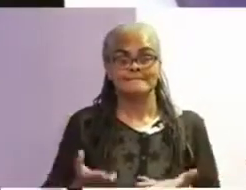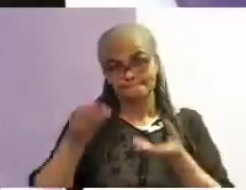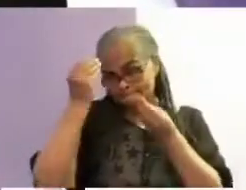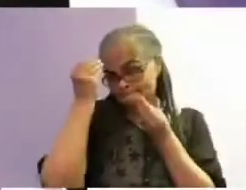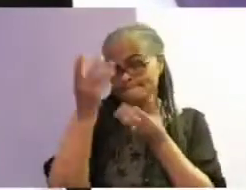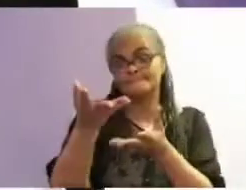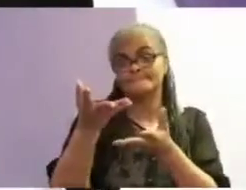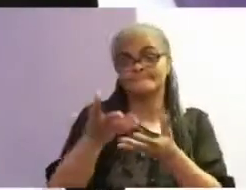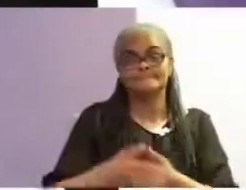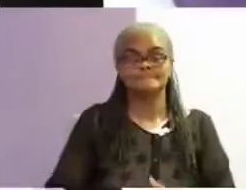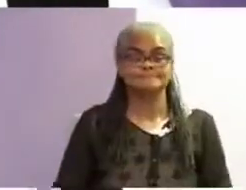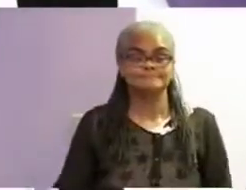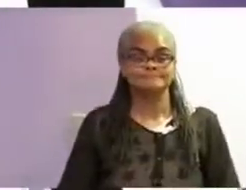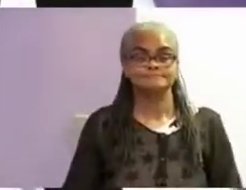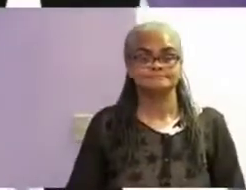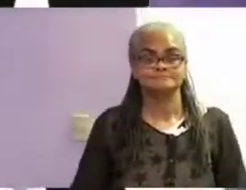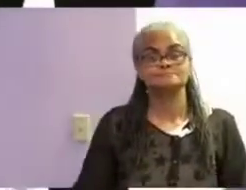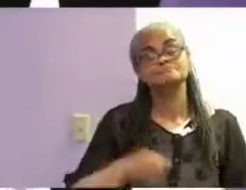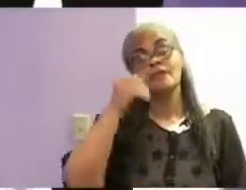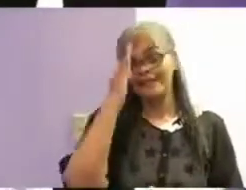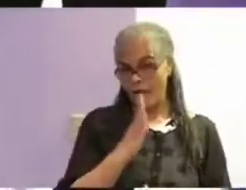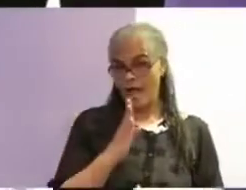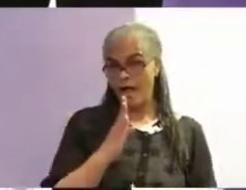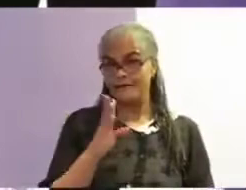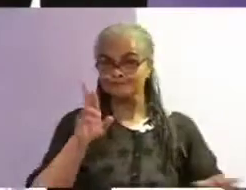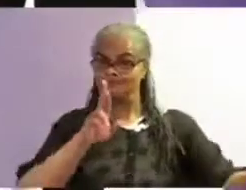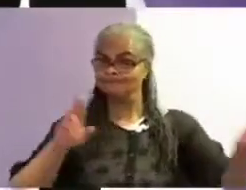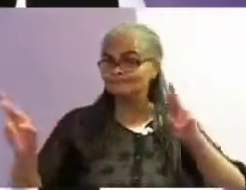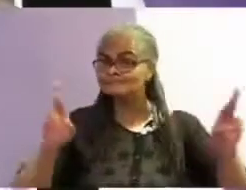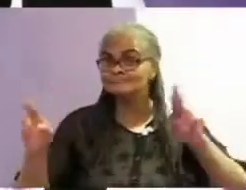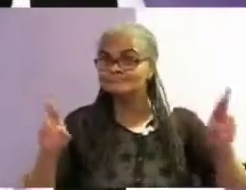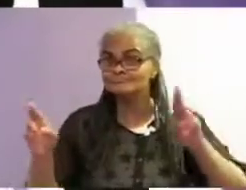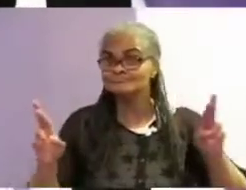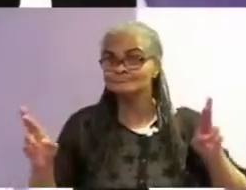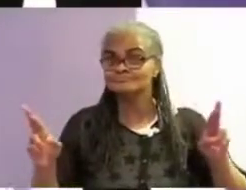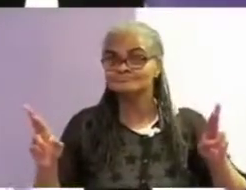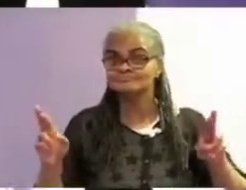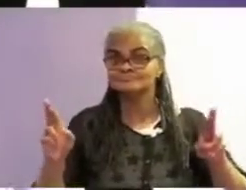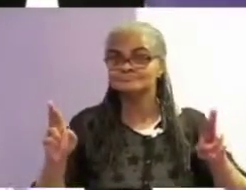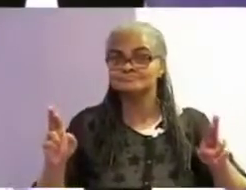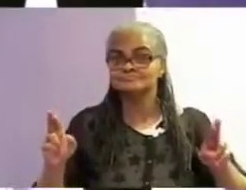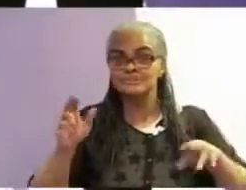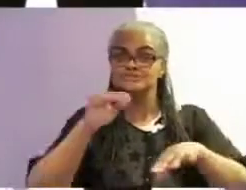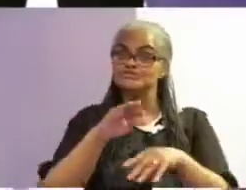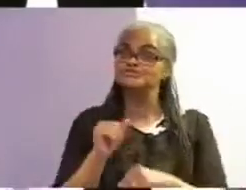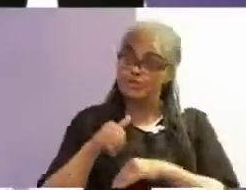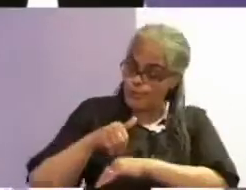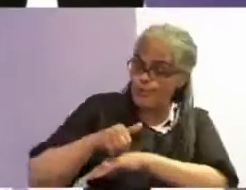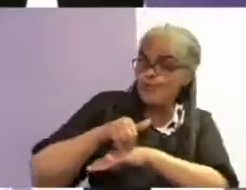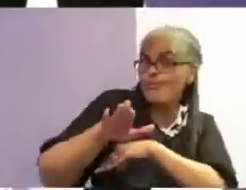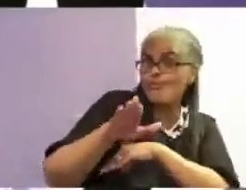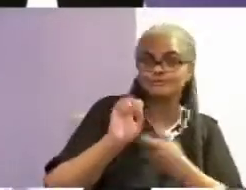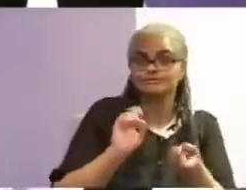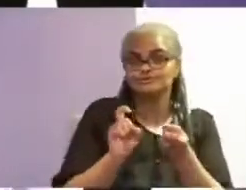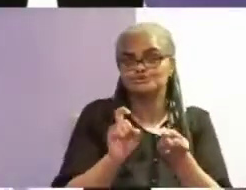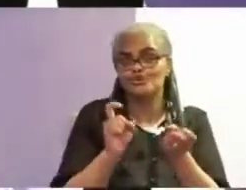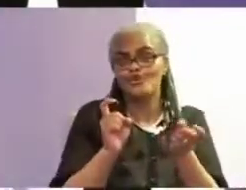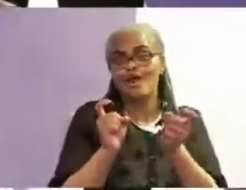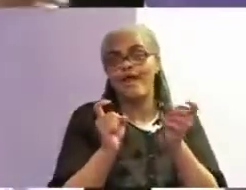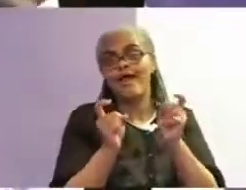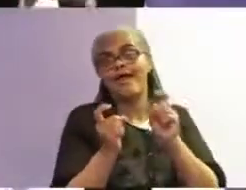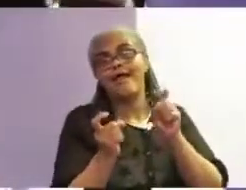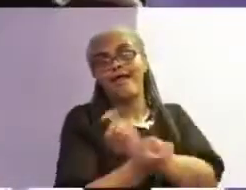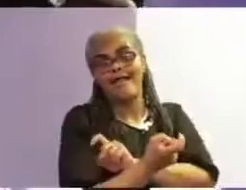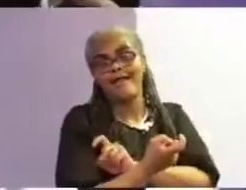somebody that God is getting ready to call some transitions. And if